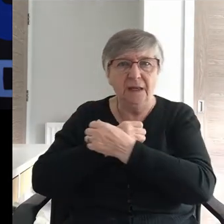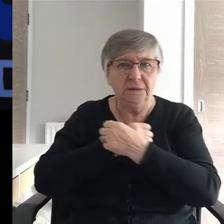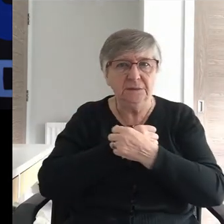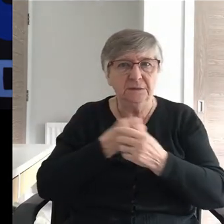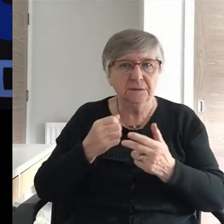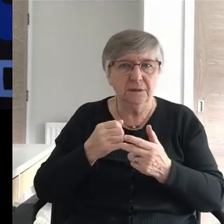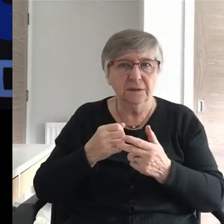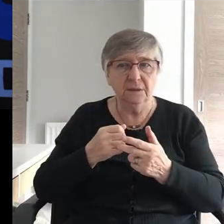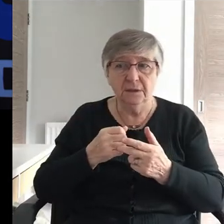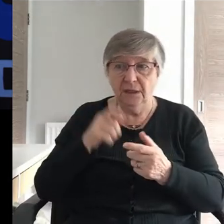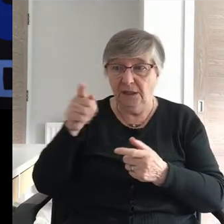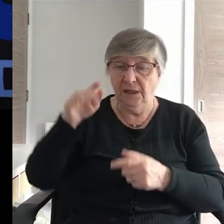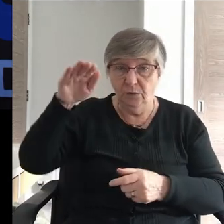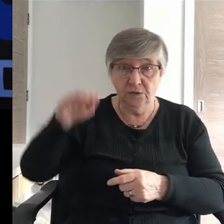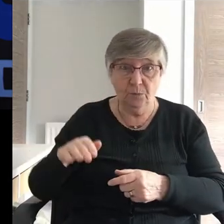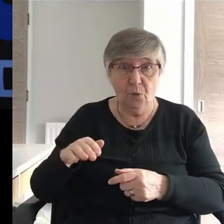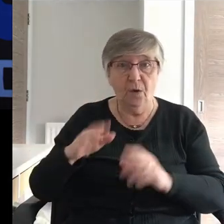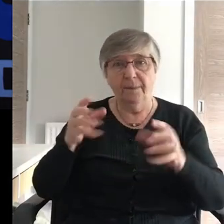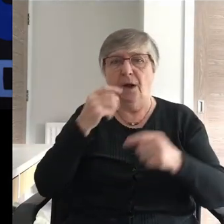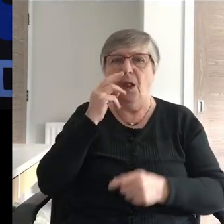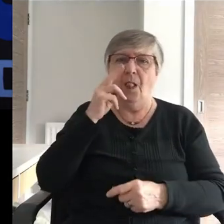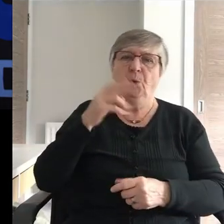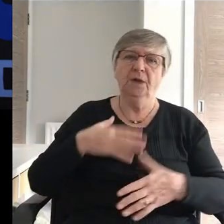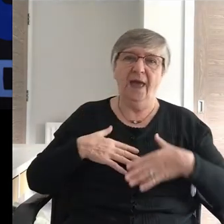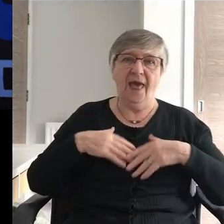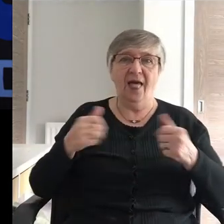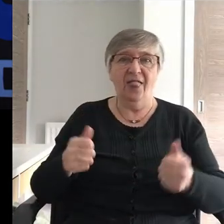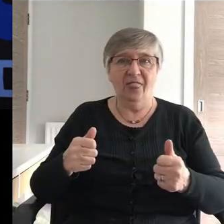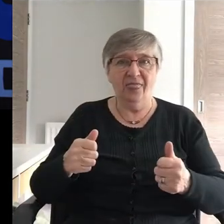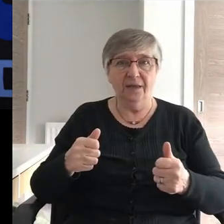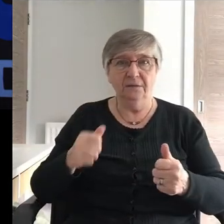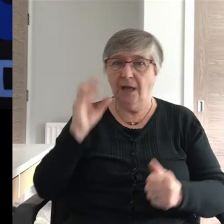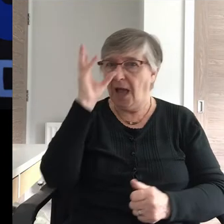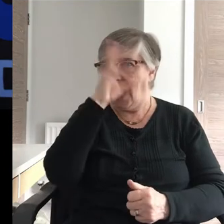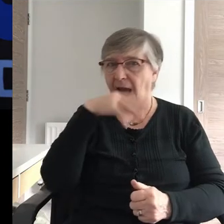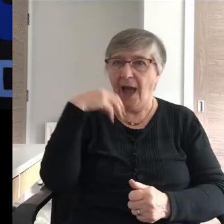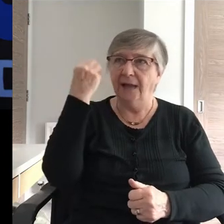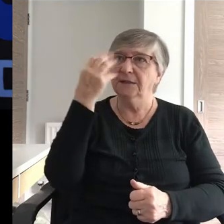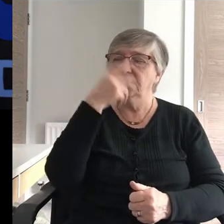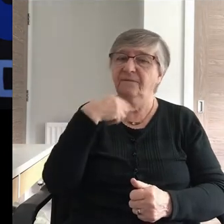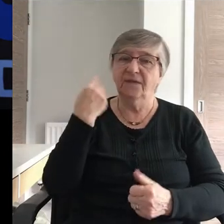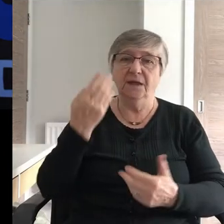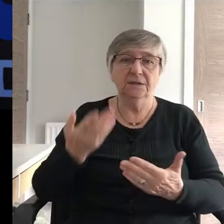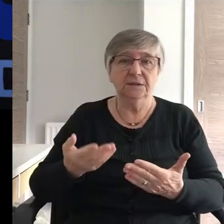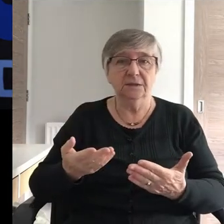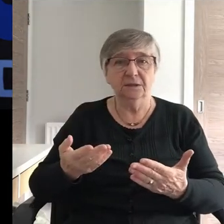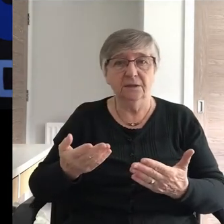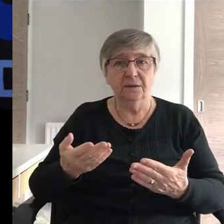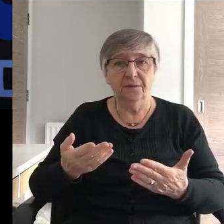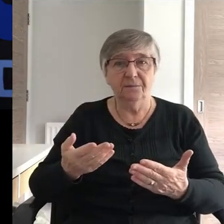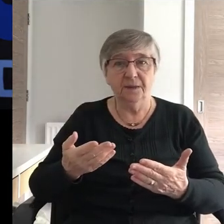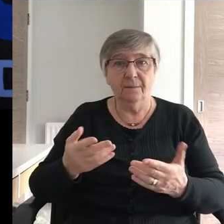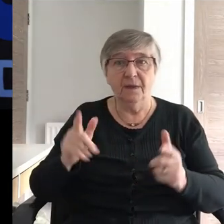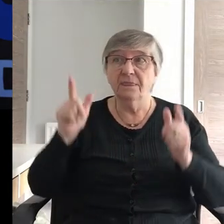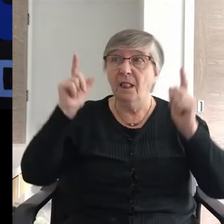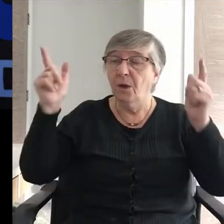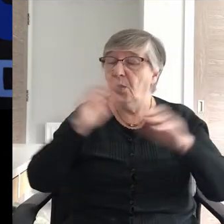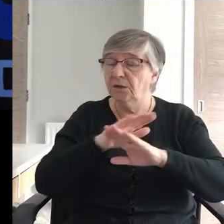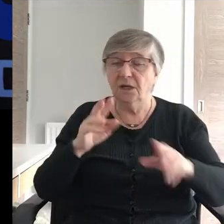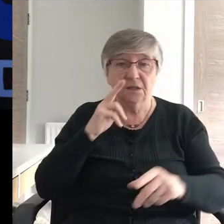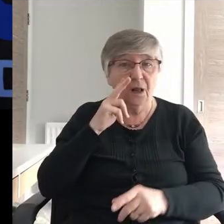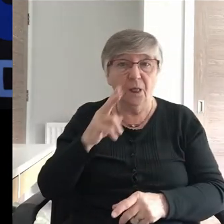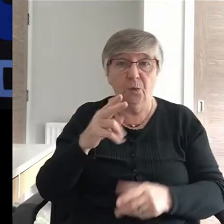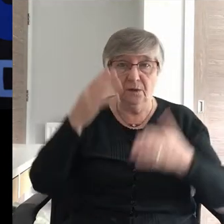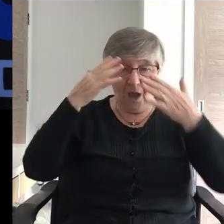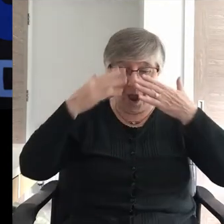insignificant, but he was glowing with health and had a fine appearance and handsome features. But the Lord does not